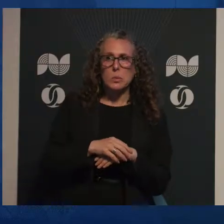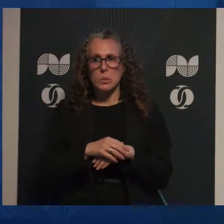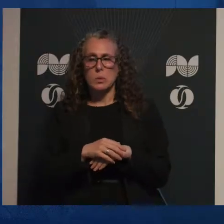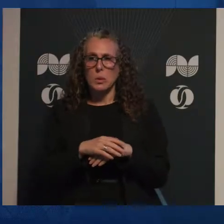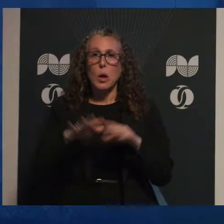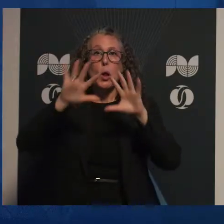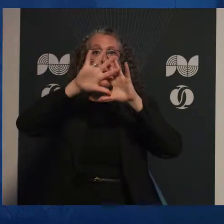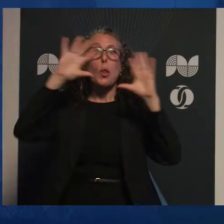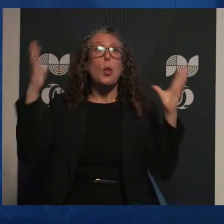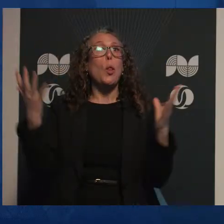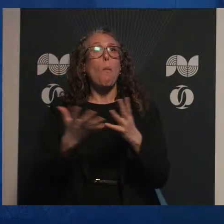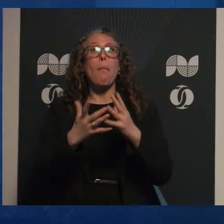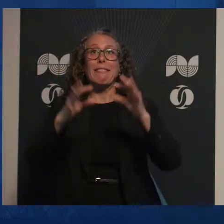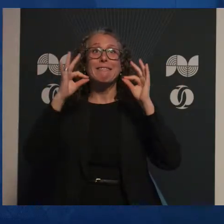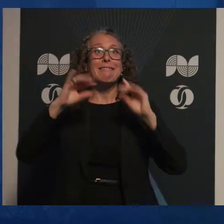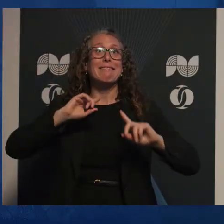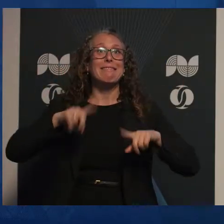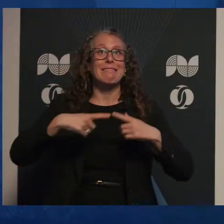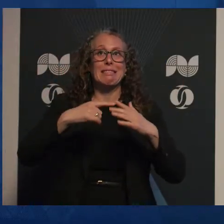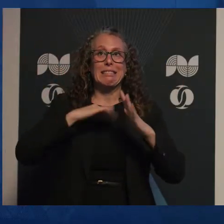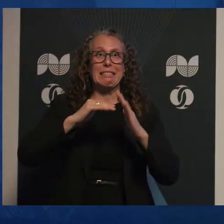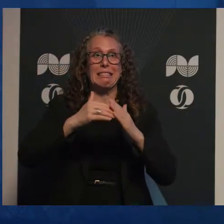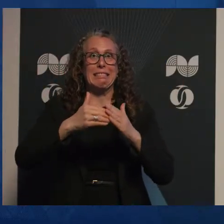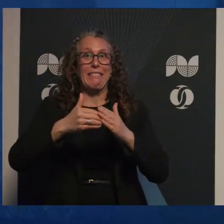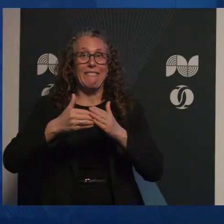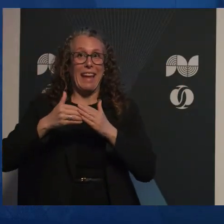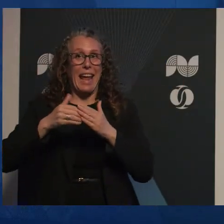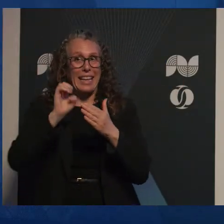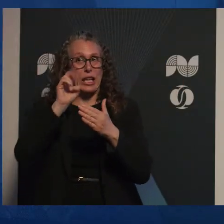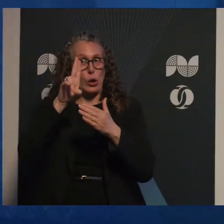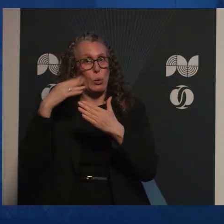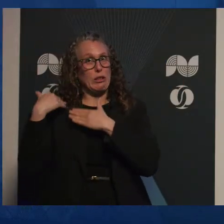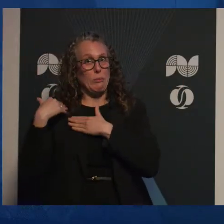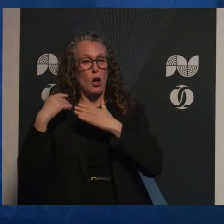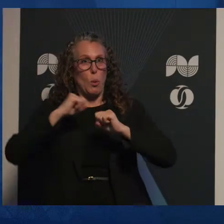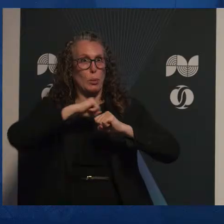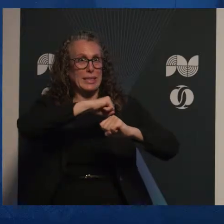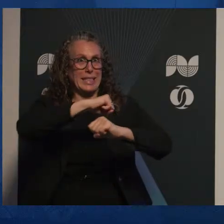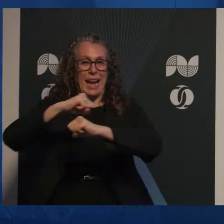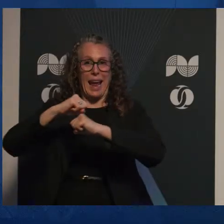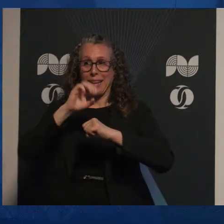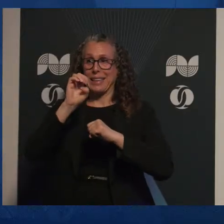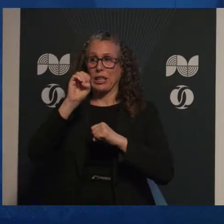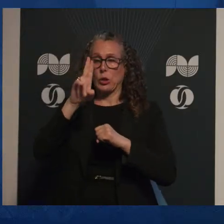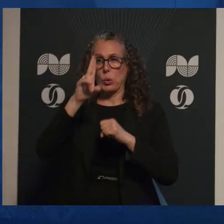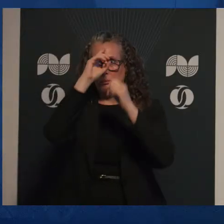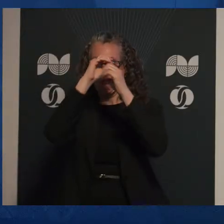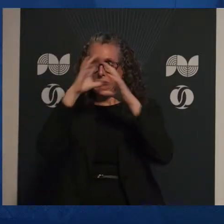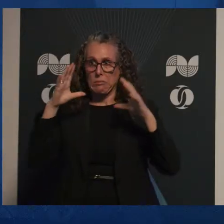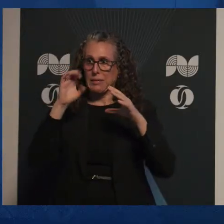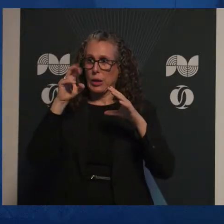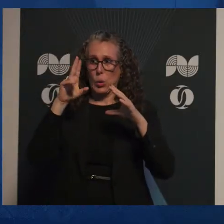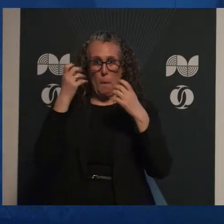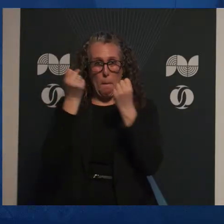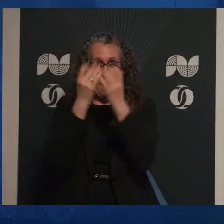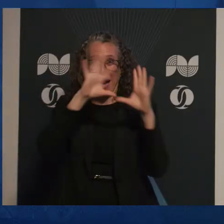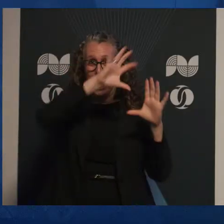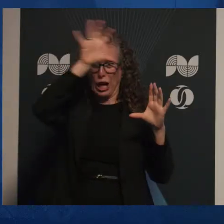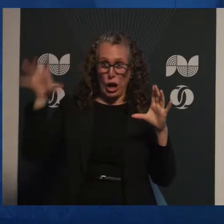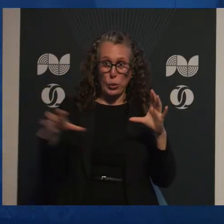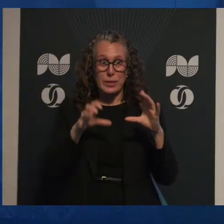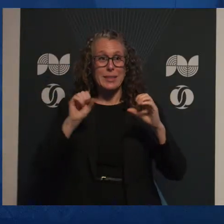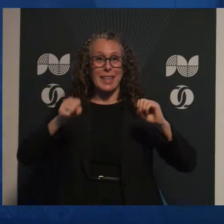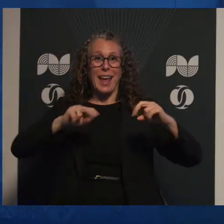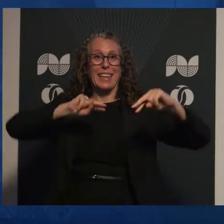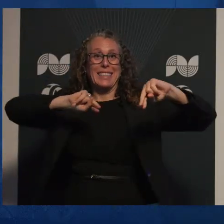order, we will see the EU sign more trade deals, you know, as one big superpower withdraws perhaps from